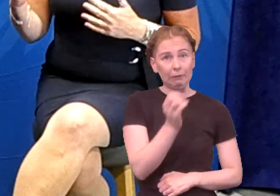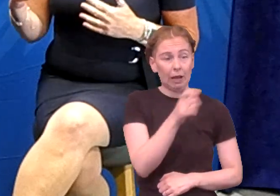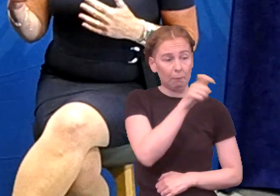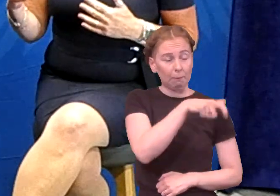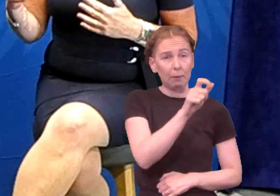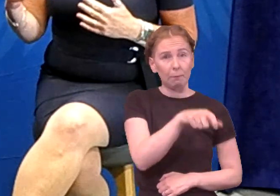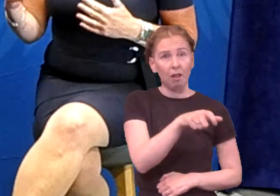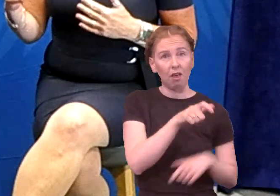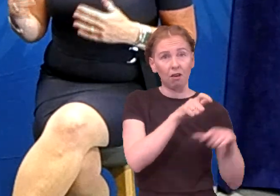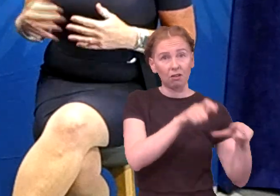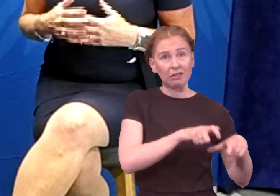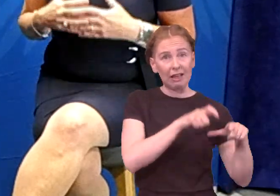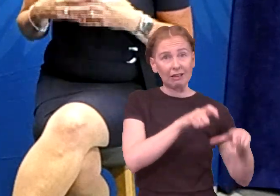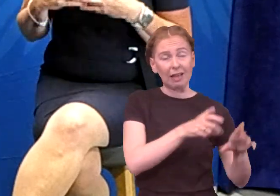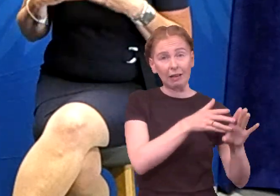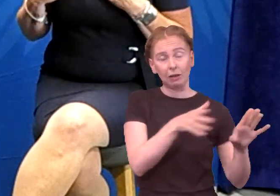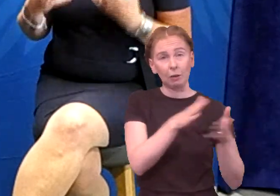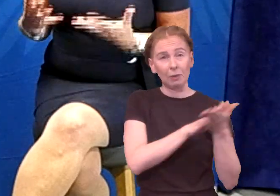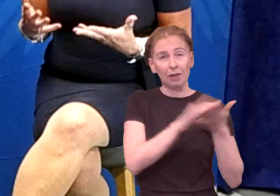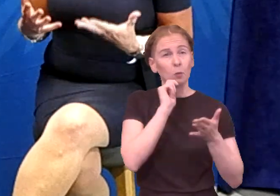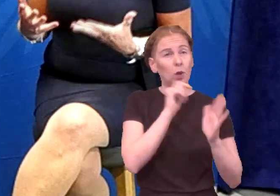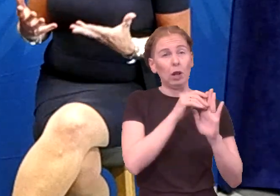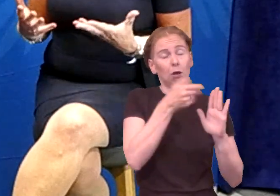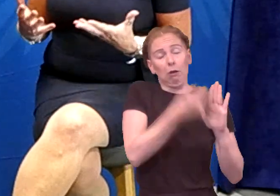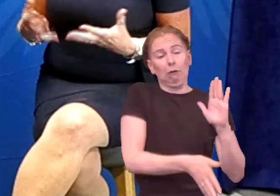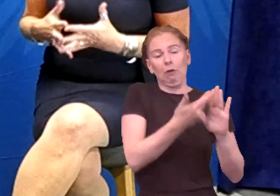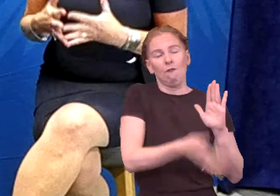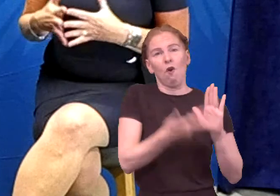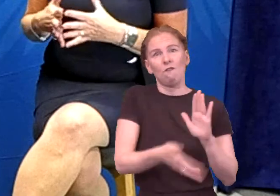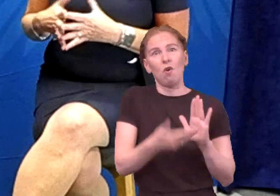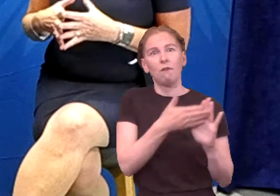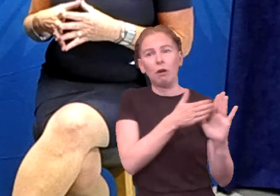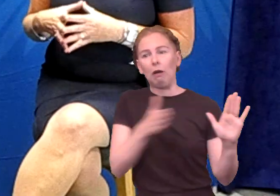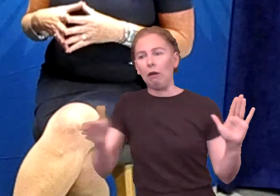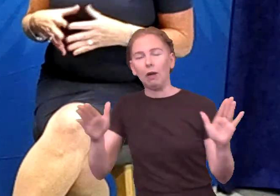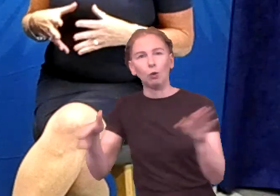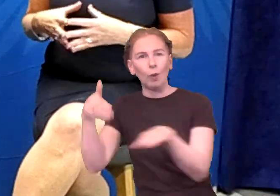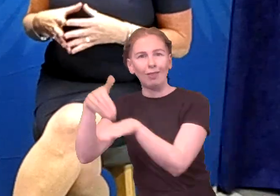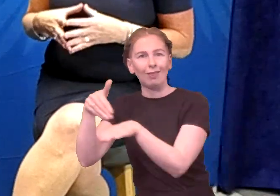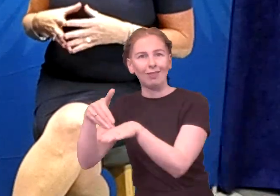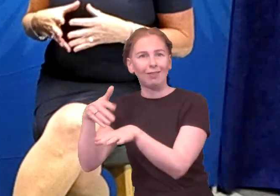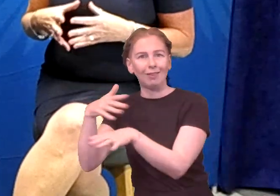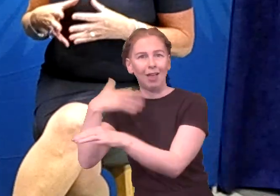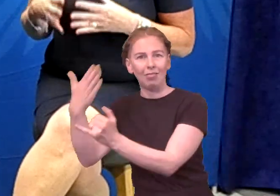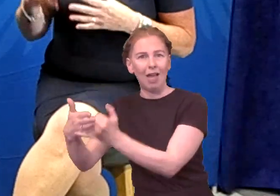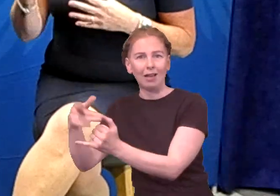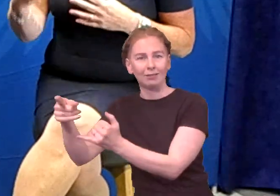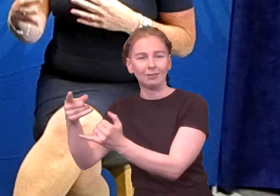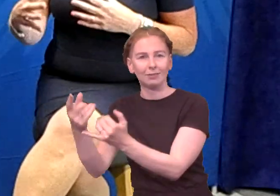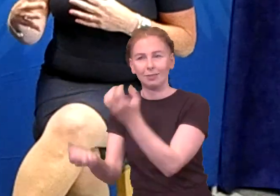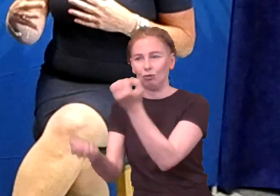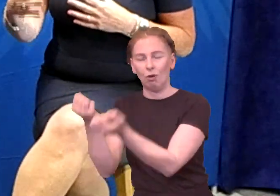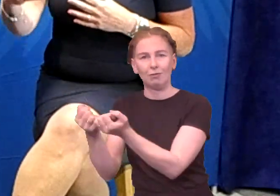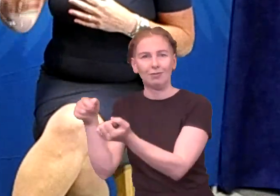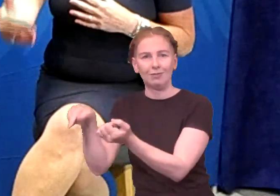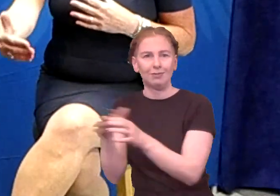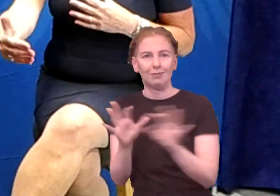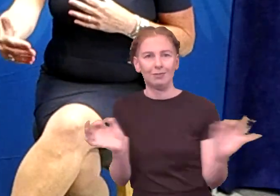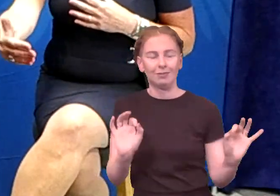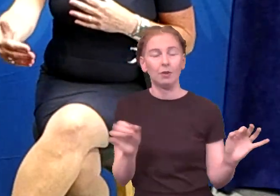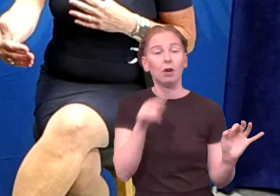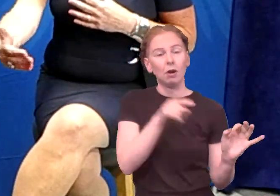at 90%, which makes a massive difference, because what that means is then you start getting jobs home